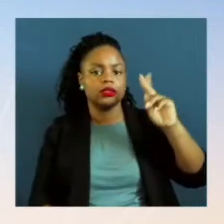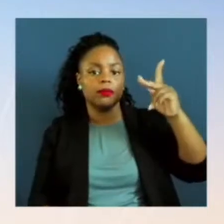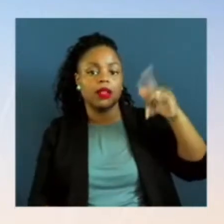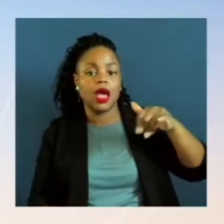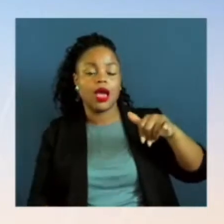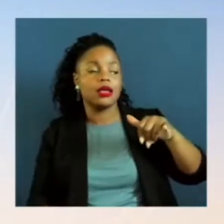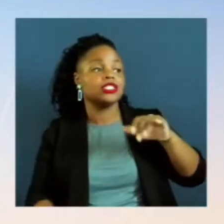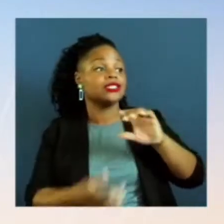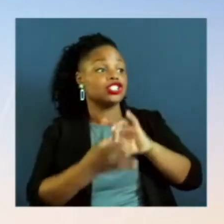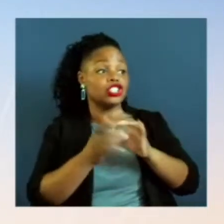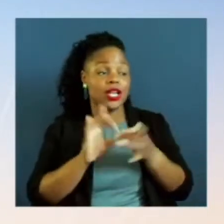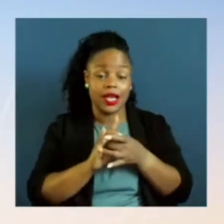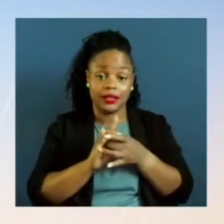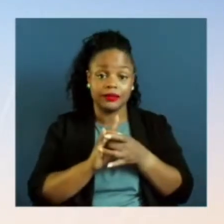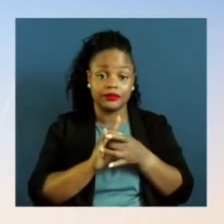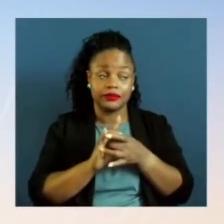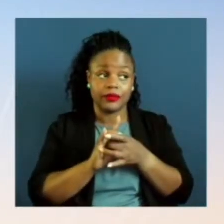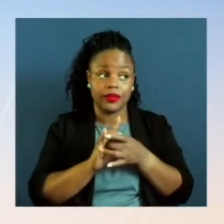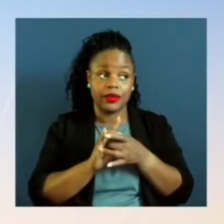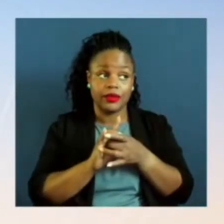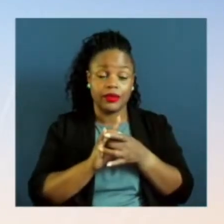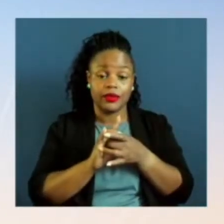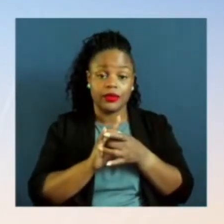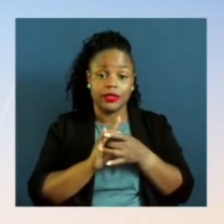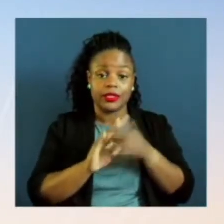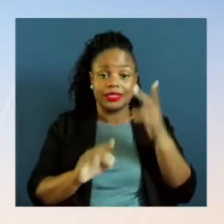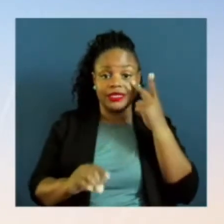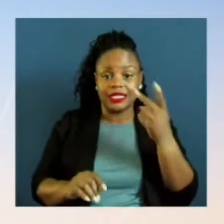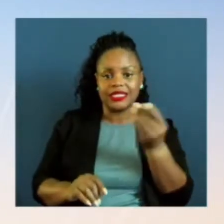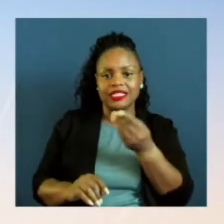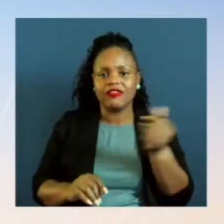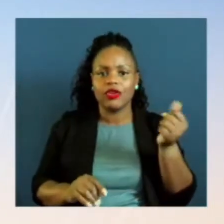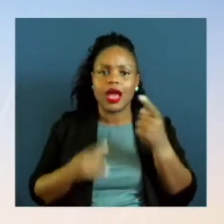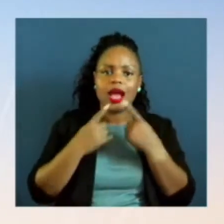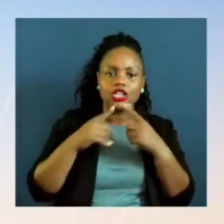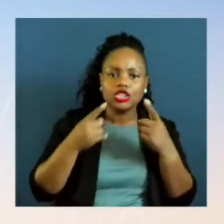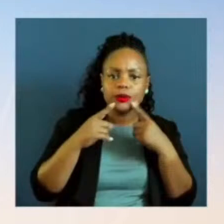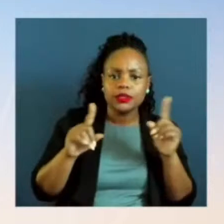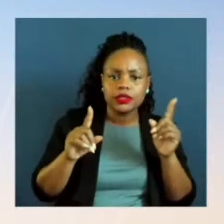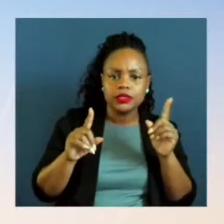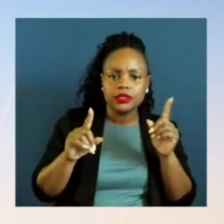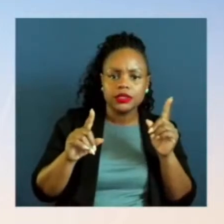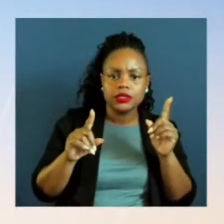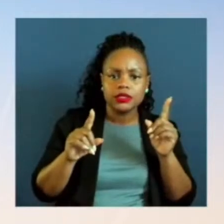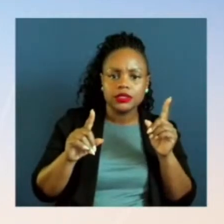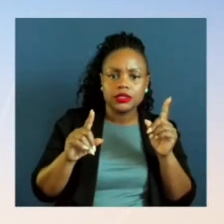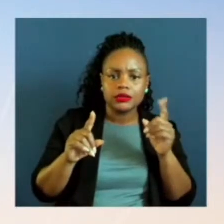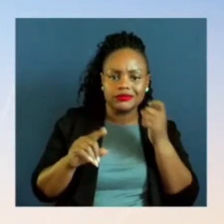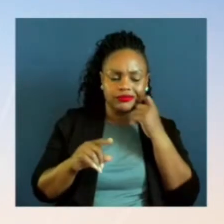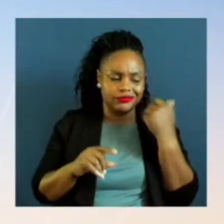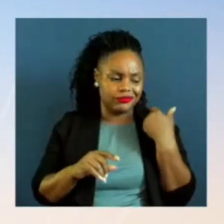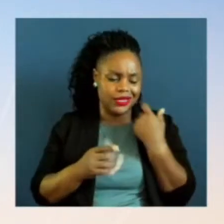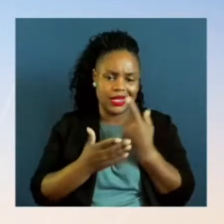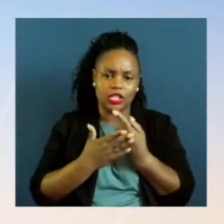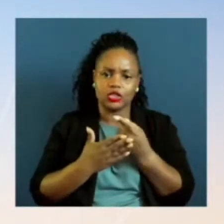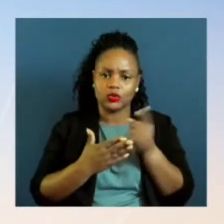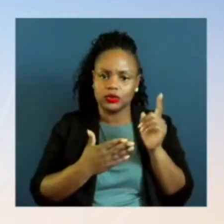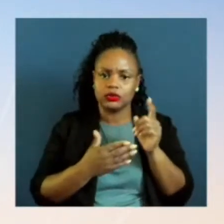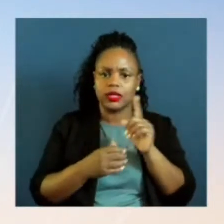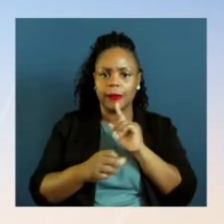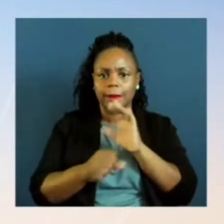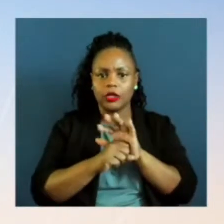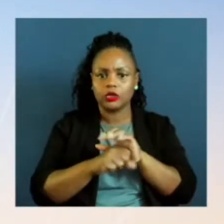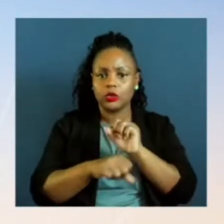saw several of the announcements that came out of the summit last week. So we're absolutely committed to working with technology companies to ensure that